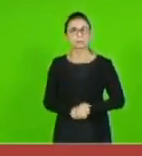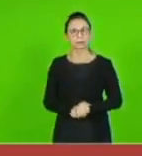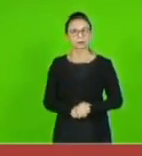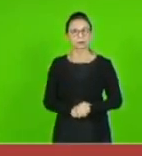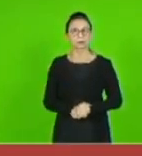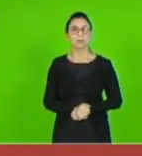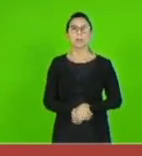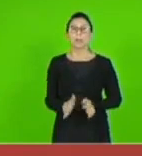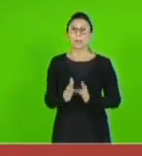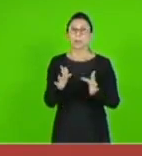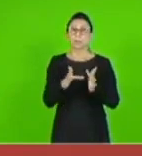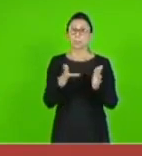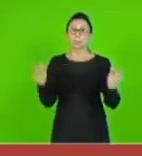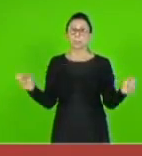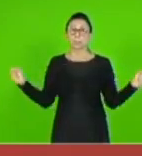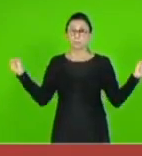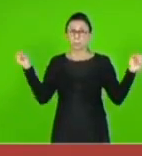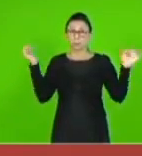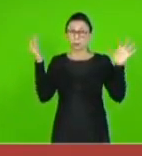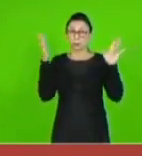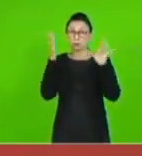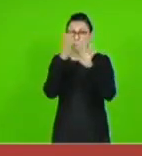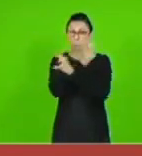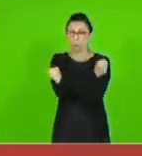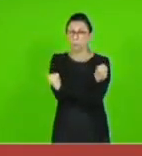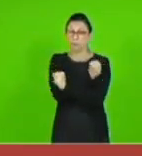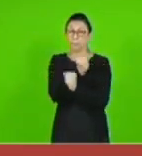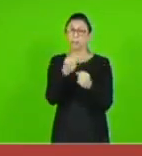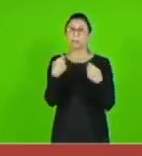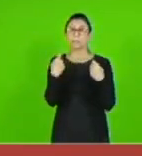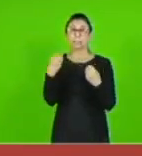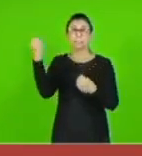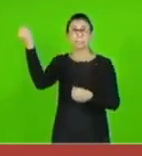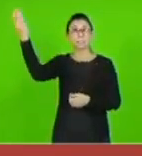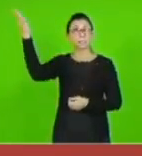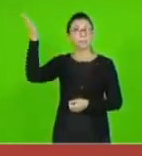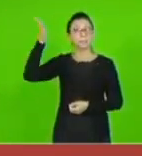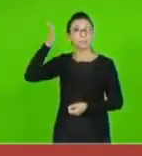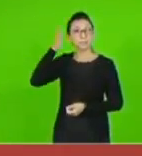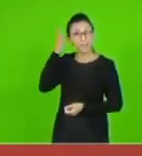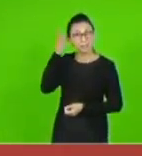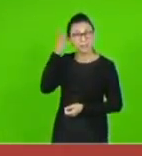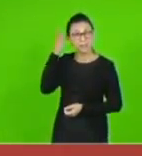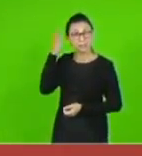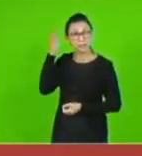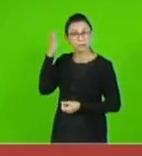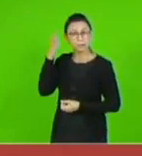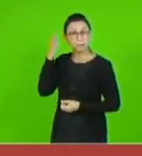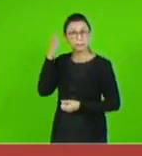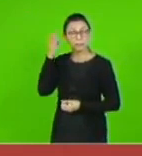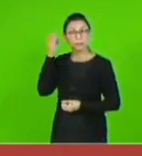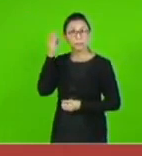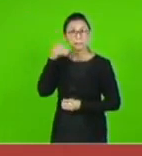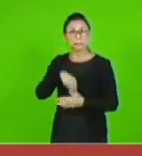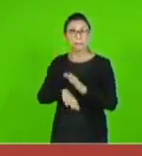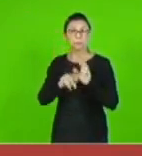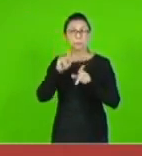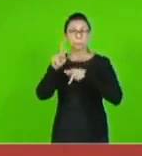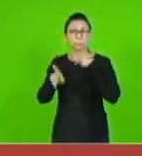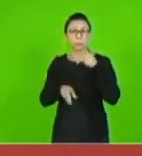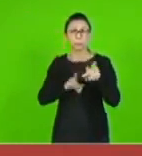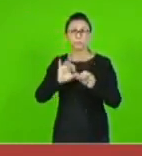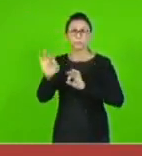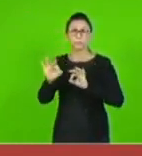The church has to know the Lord that is glorified, know the Lord that reveals himself to us, the Lord